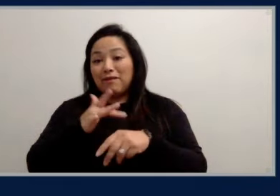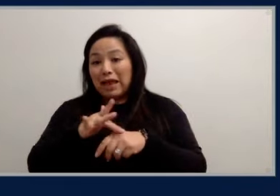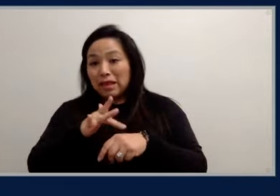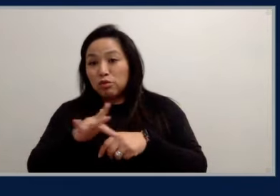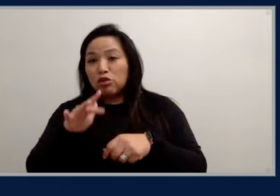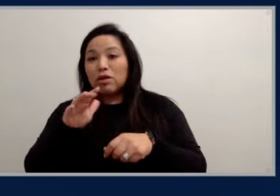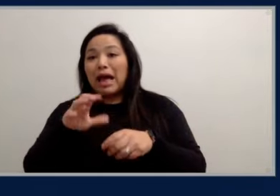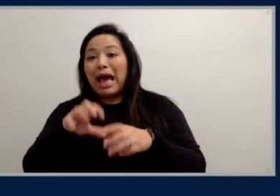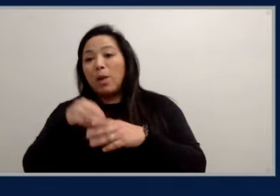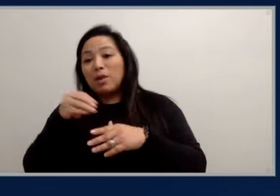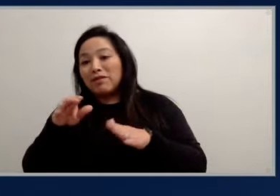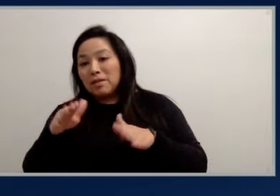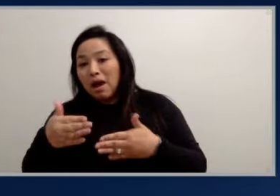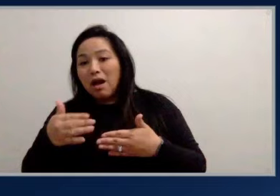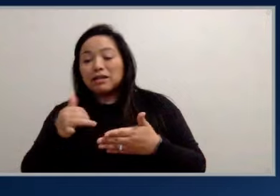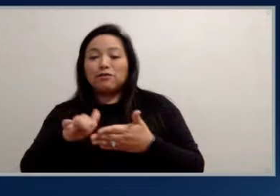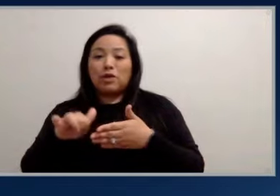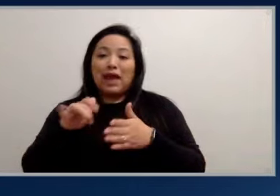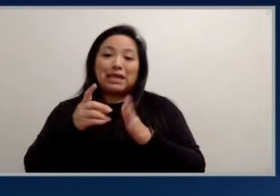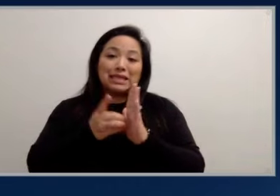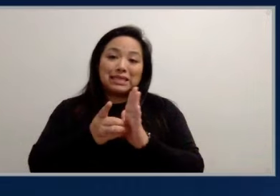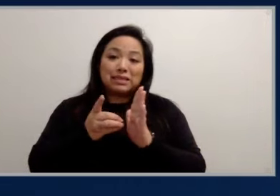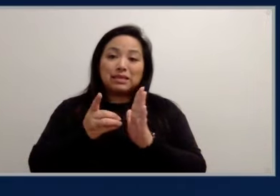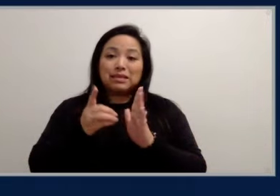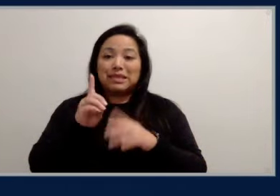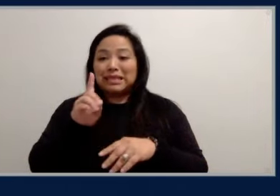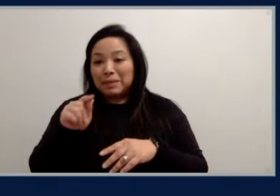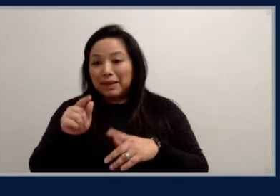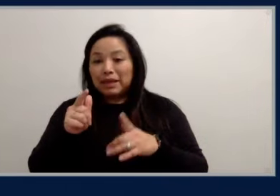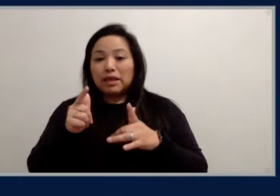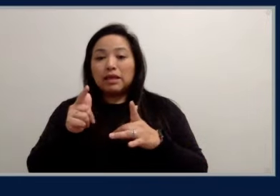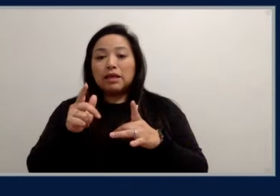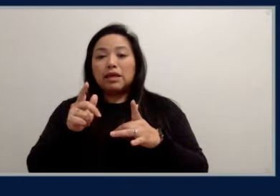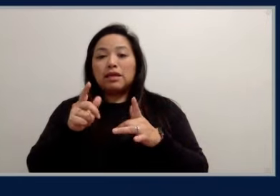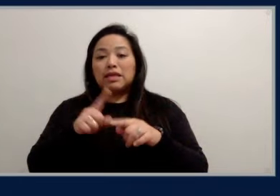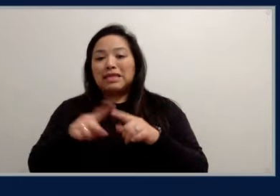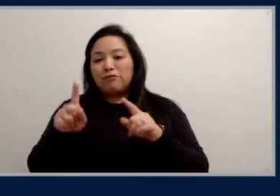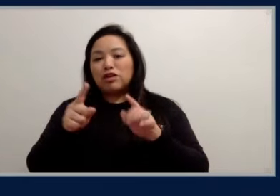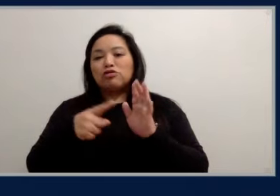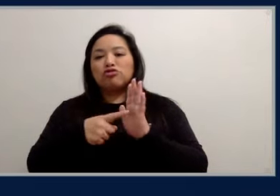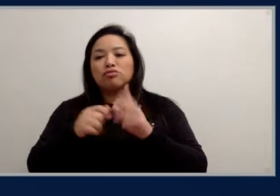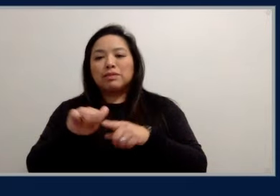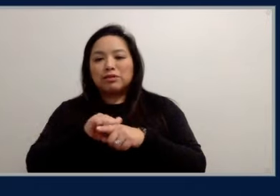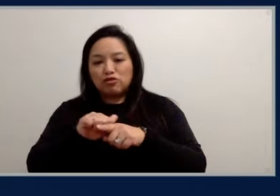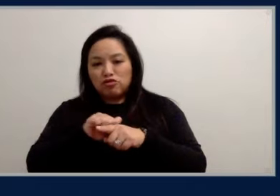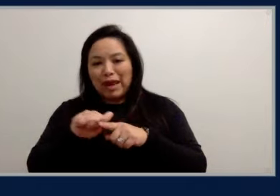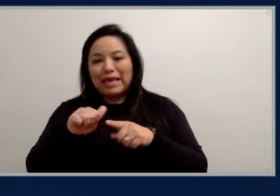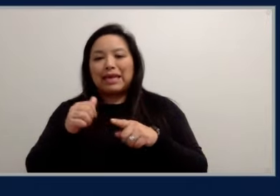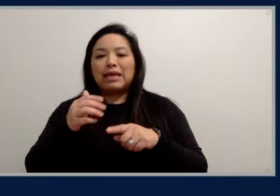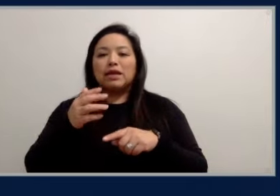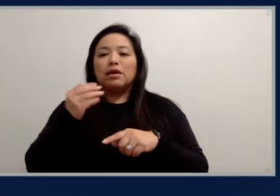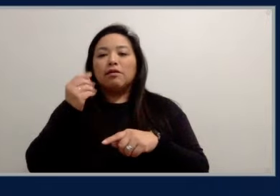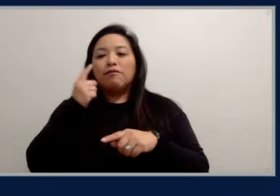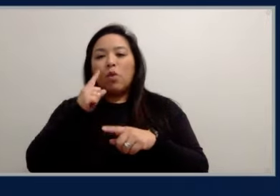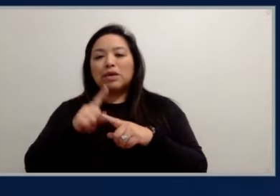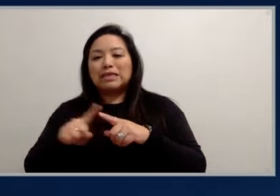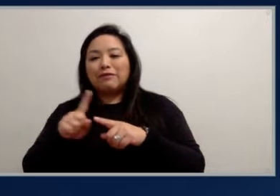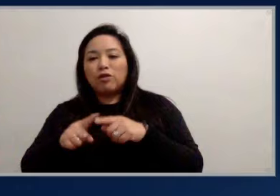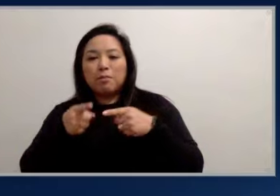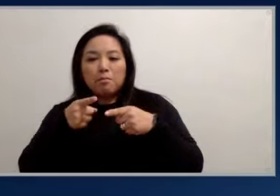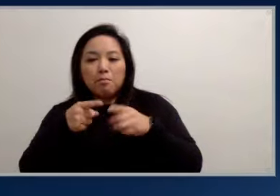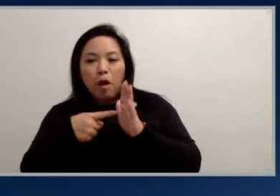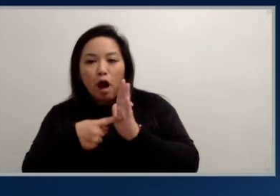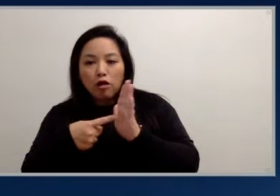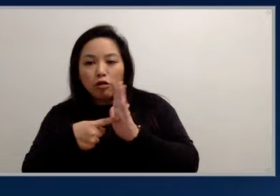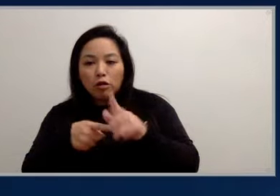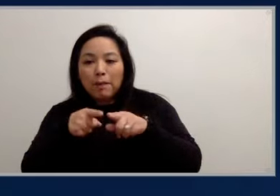So the distributed training libraries that AWS builds, SageMaker model parallelism, SageMaker distributed data parallelism. But at the same time,